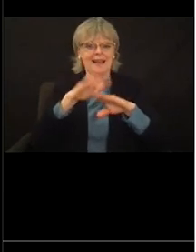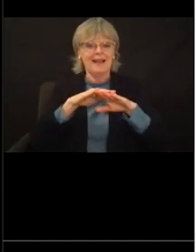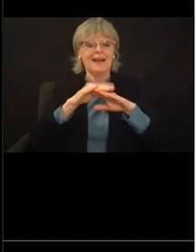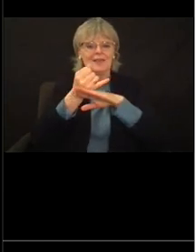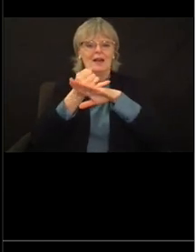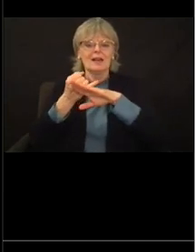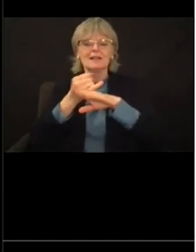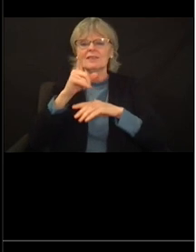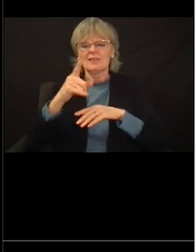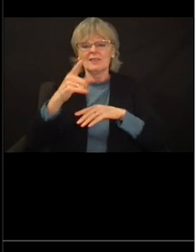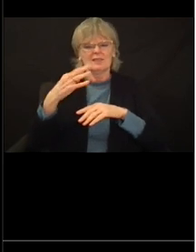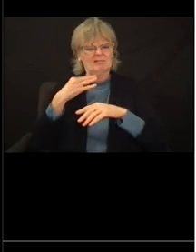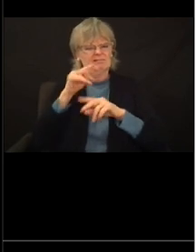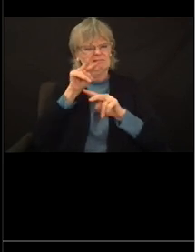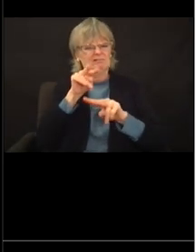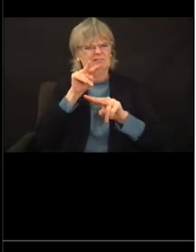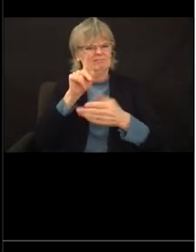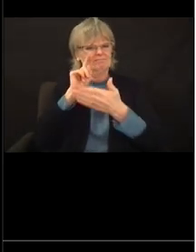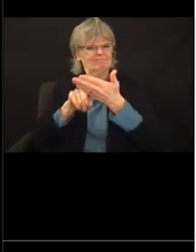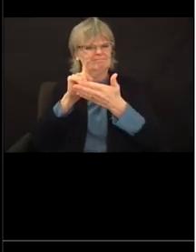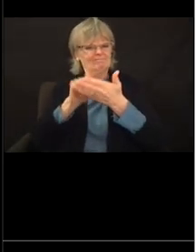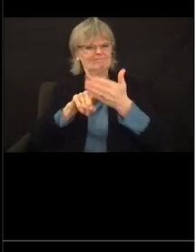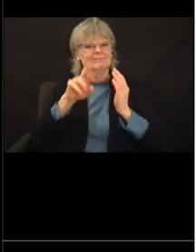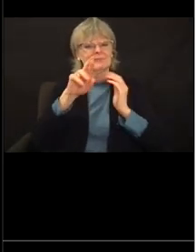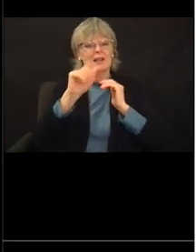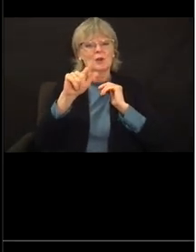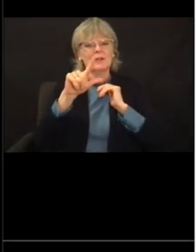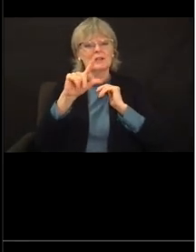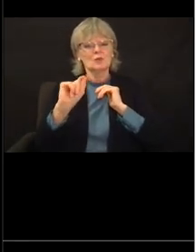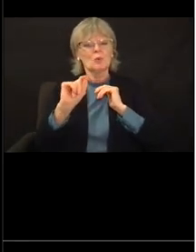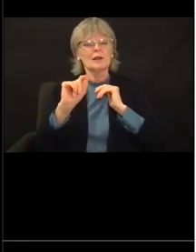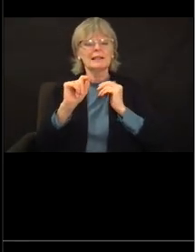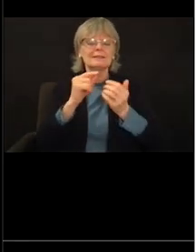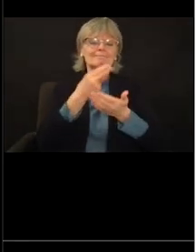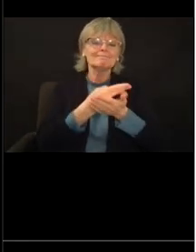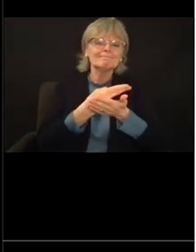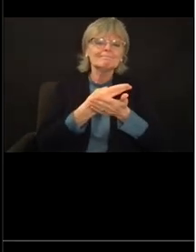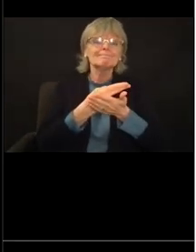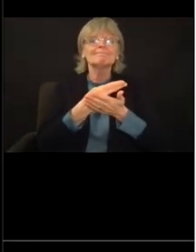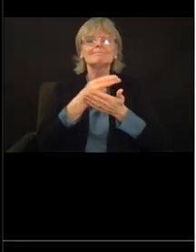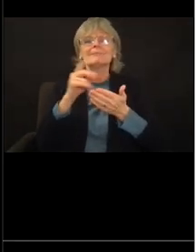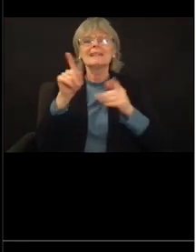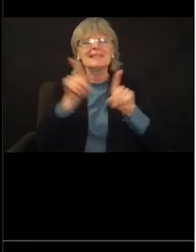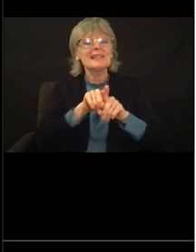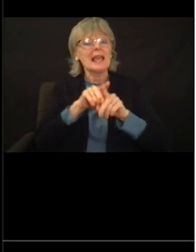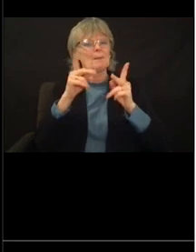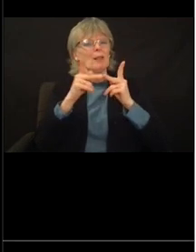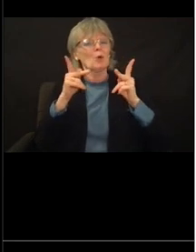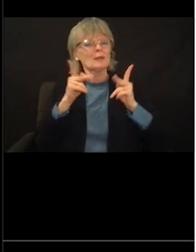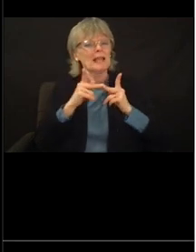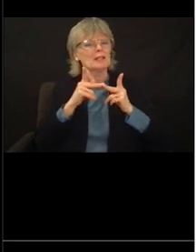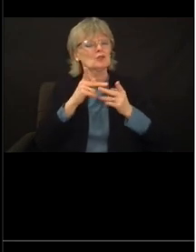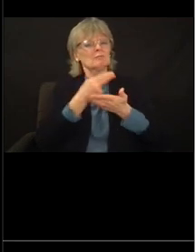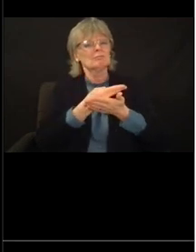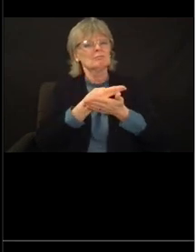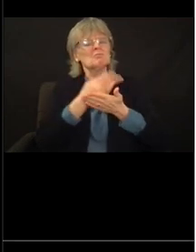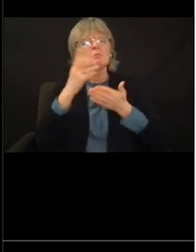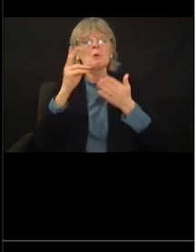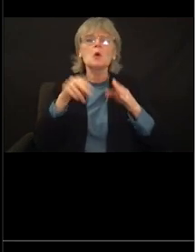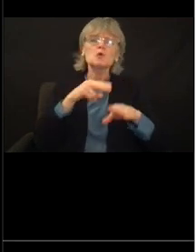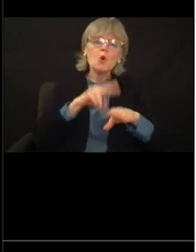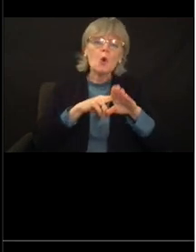they're noticing that RE20 is hauling out more and more and more at the same location, which, although it's normal for monk